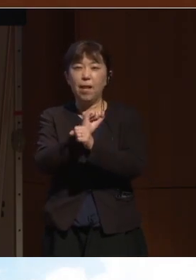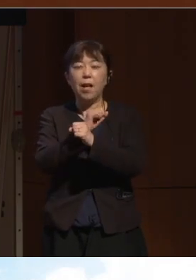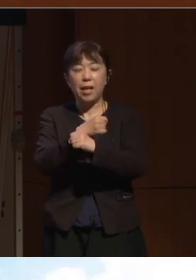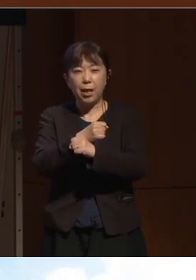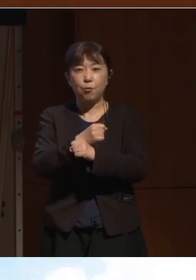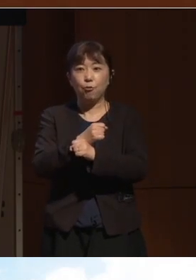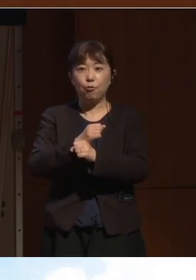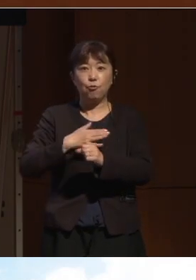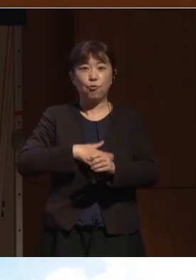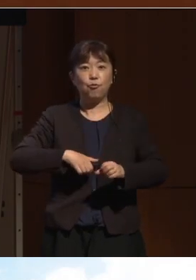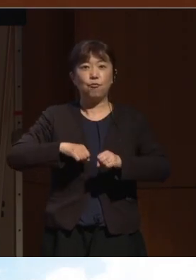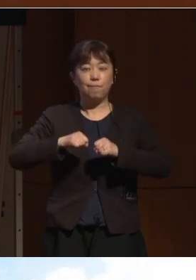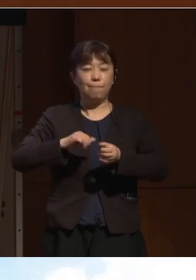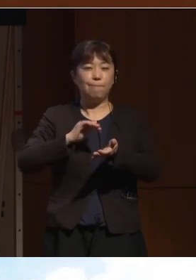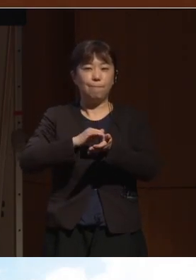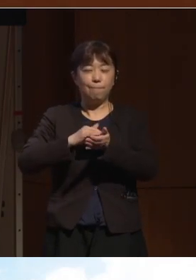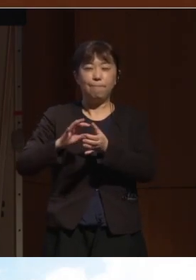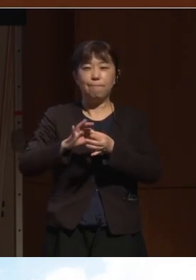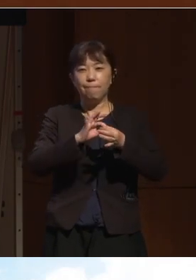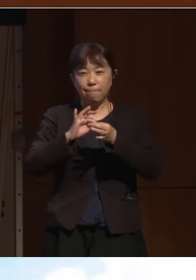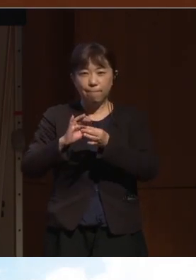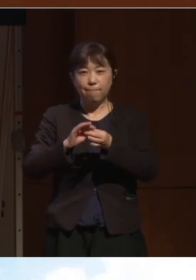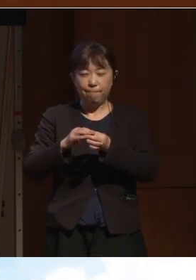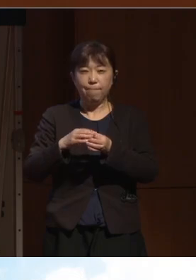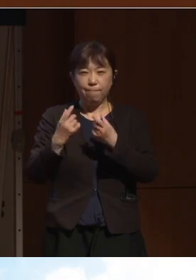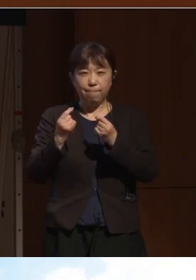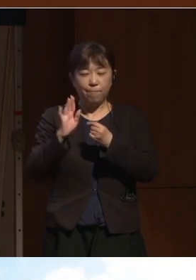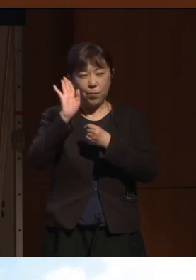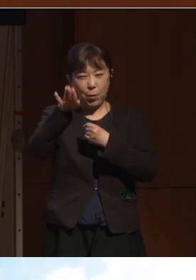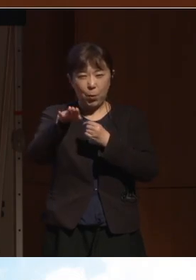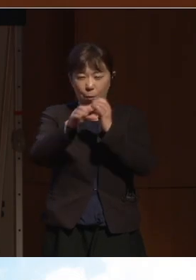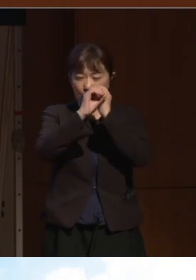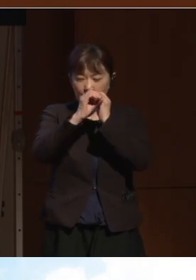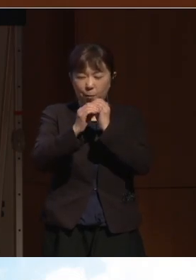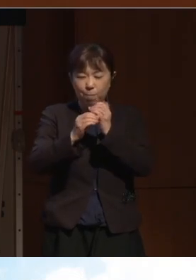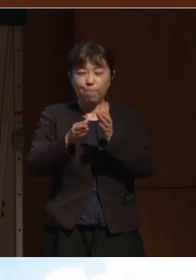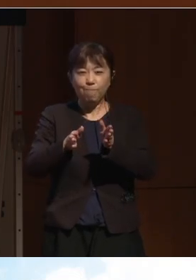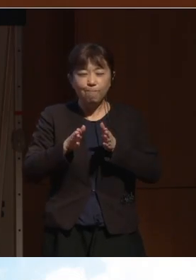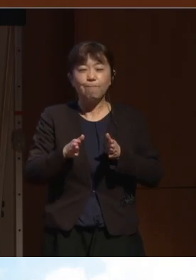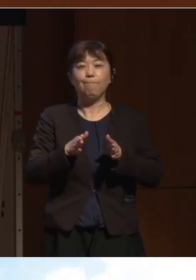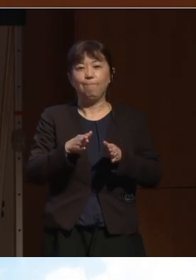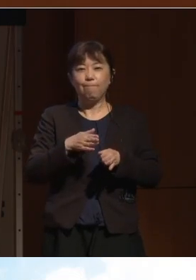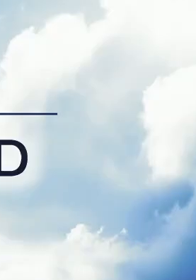partnership over the next decade and long into the future. Thank you very much.